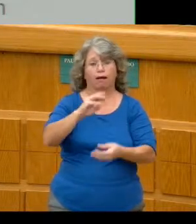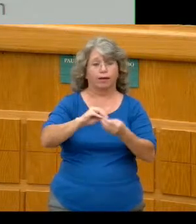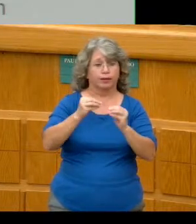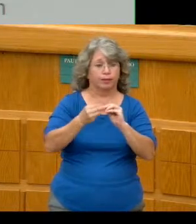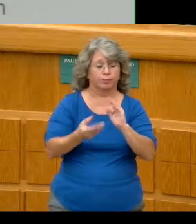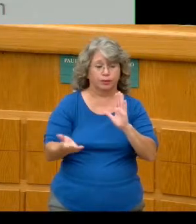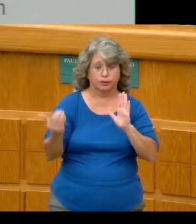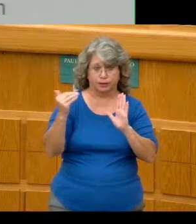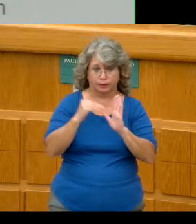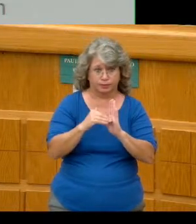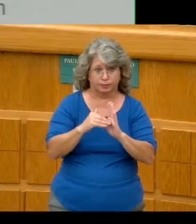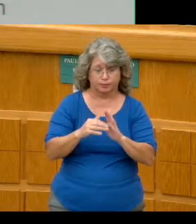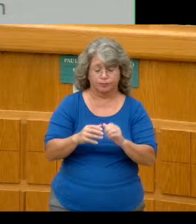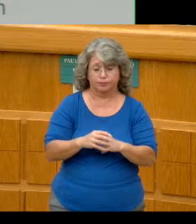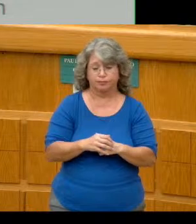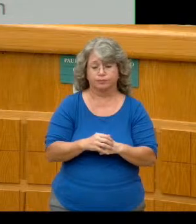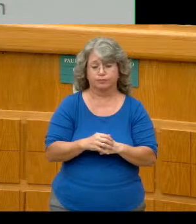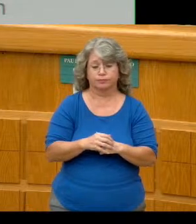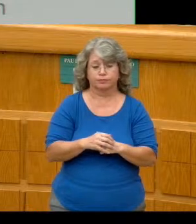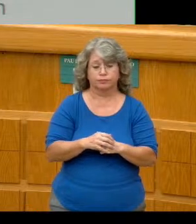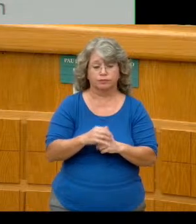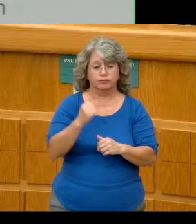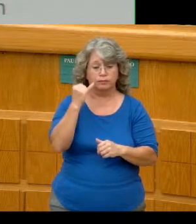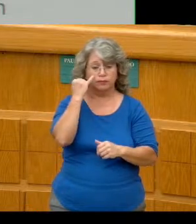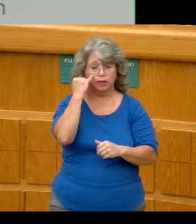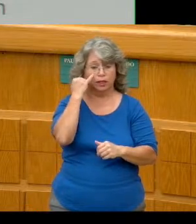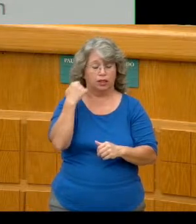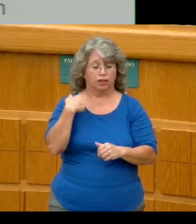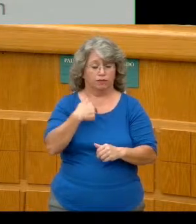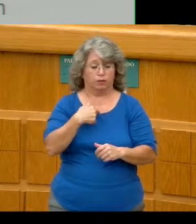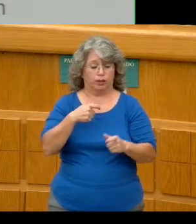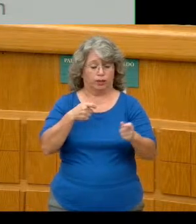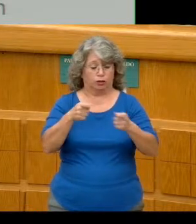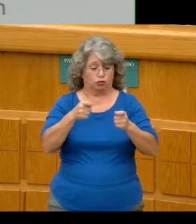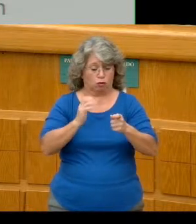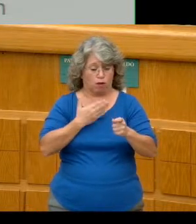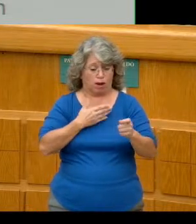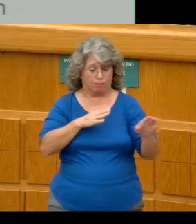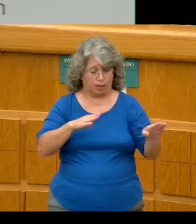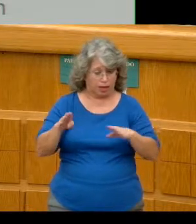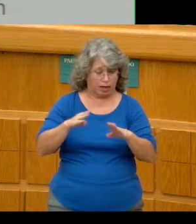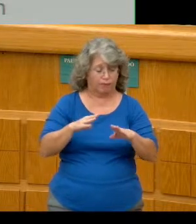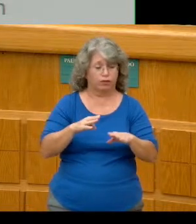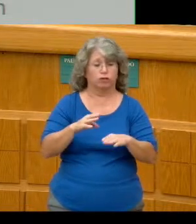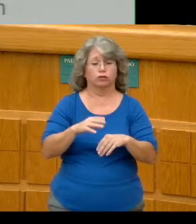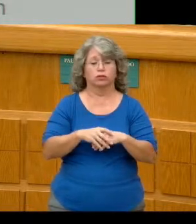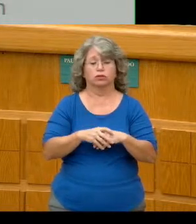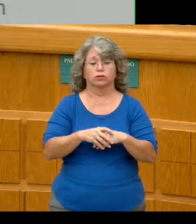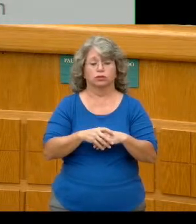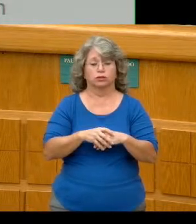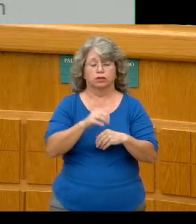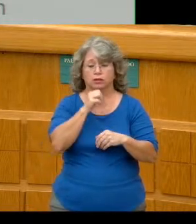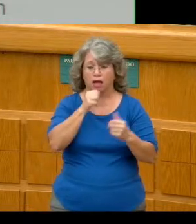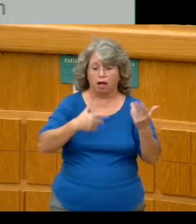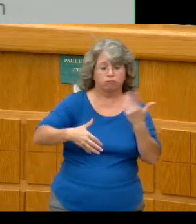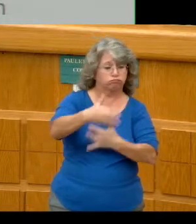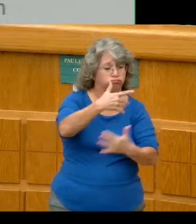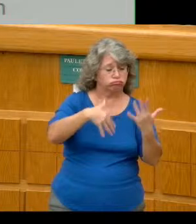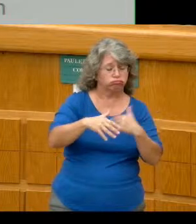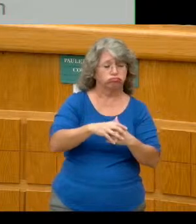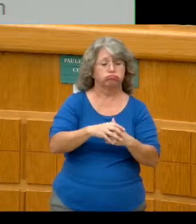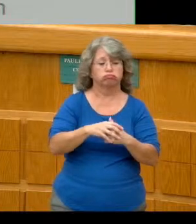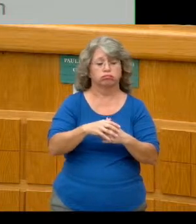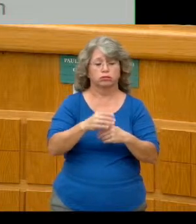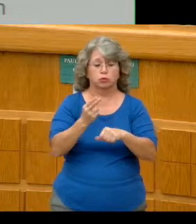control that outbreak. If we don't go back to that and we wear our masks and we do the things that we need to do to keep the transmission rate